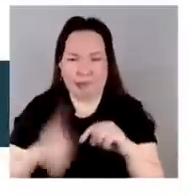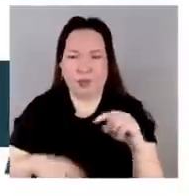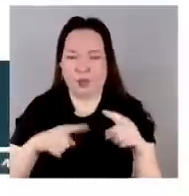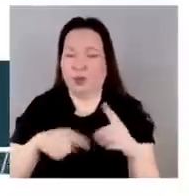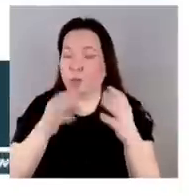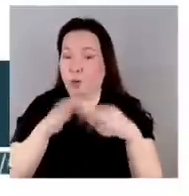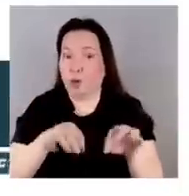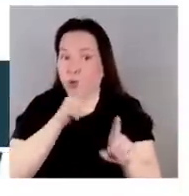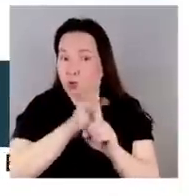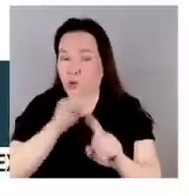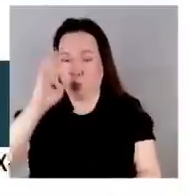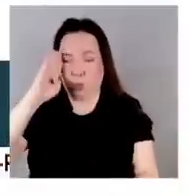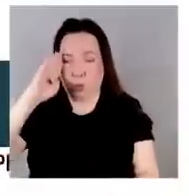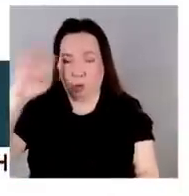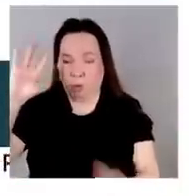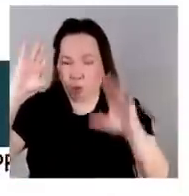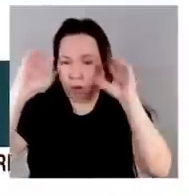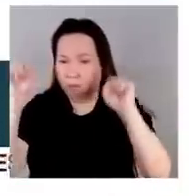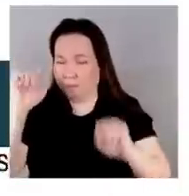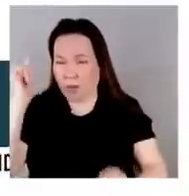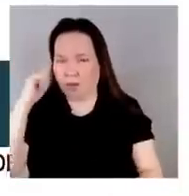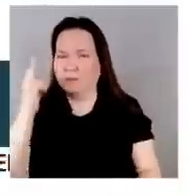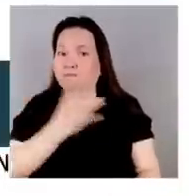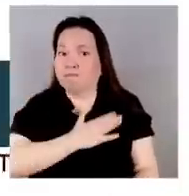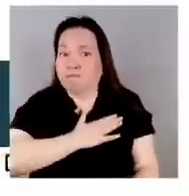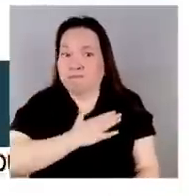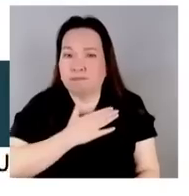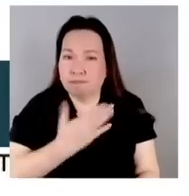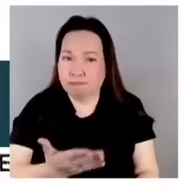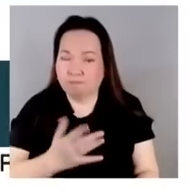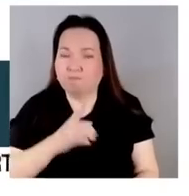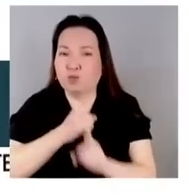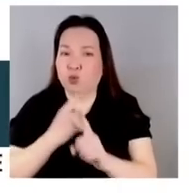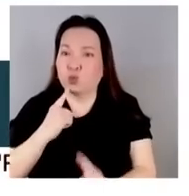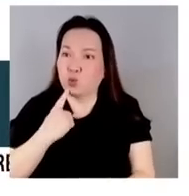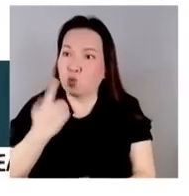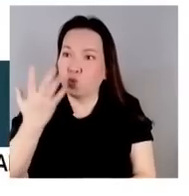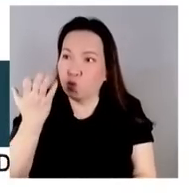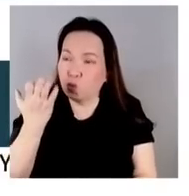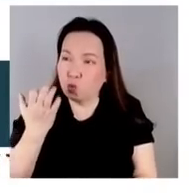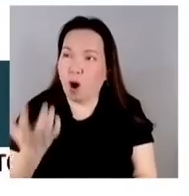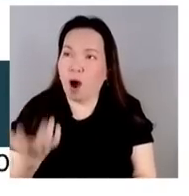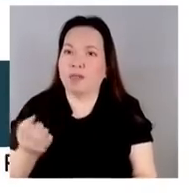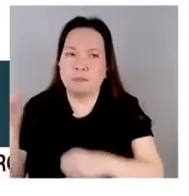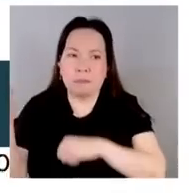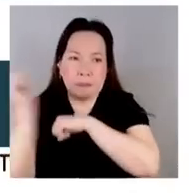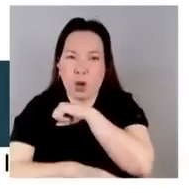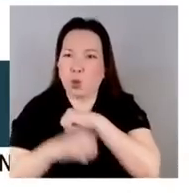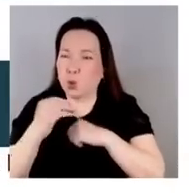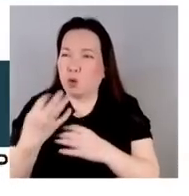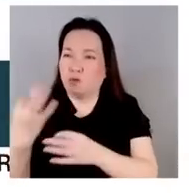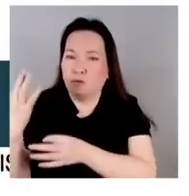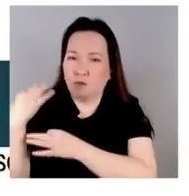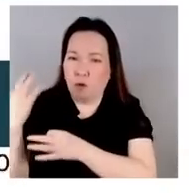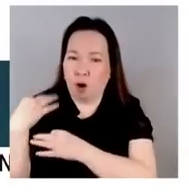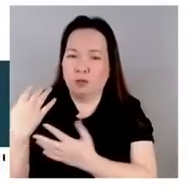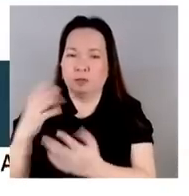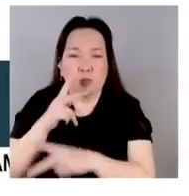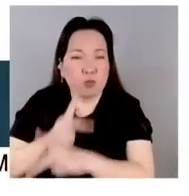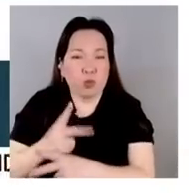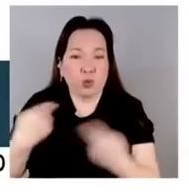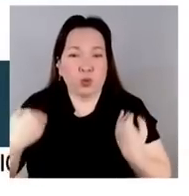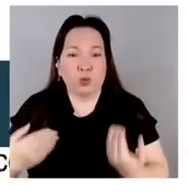administration is serious and is committed to fighting impunity and to protecting human rights, then it really should extend